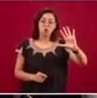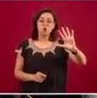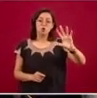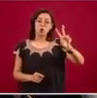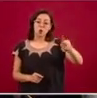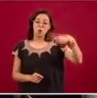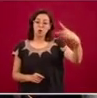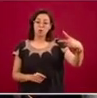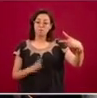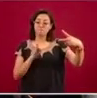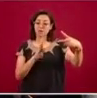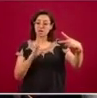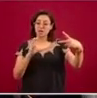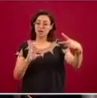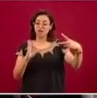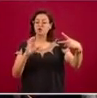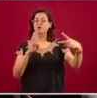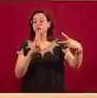the